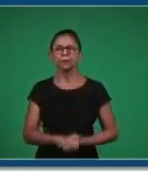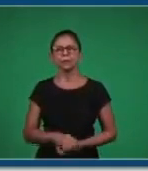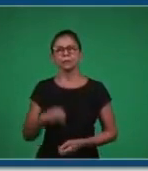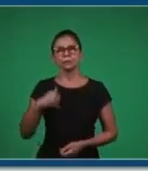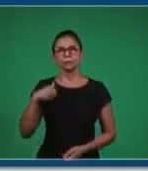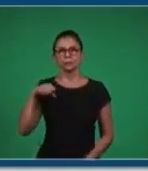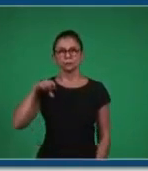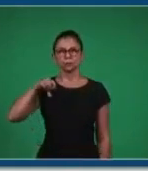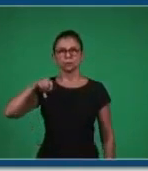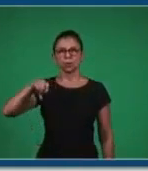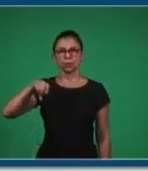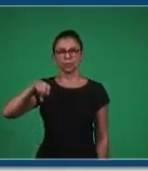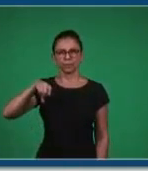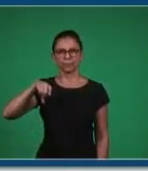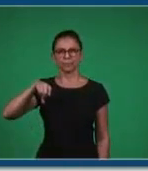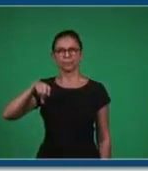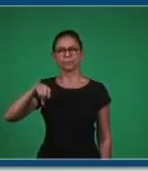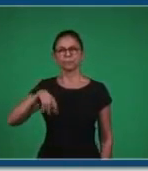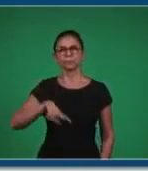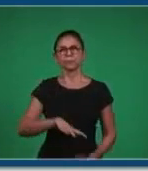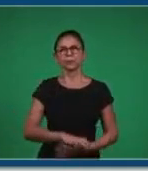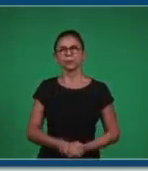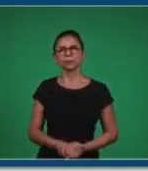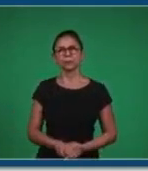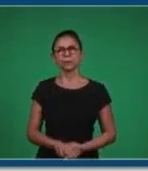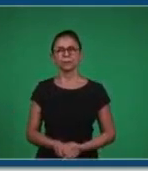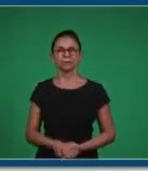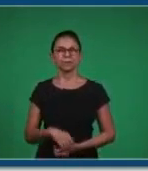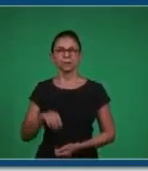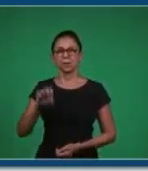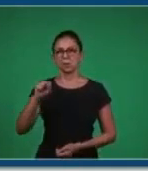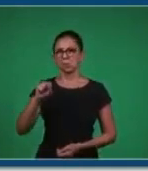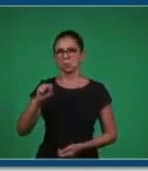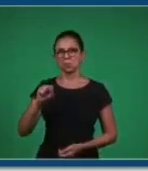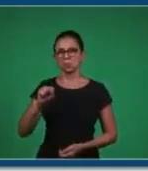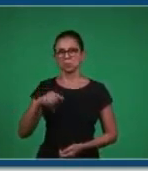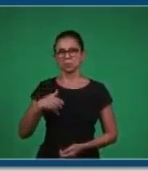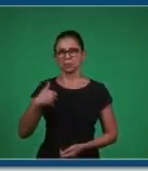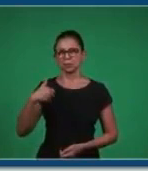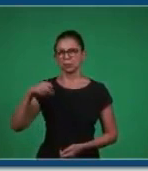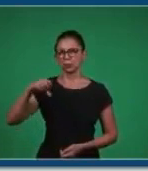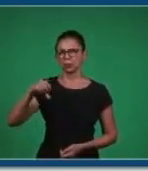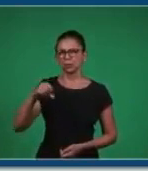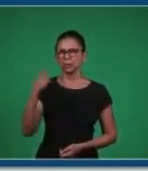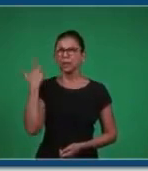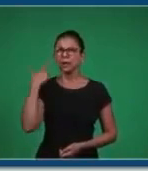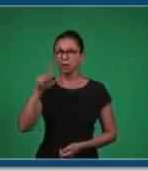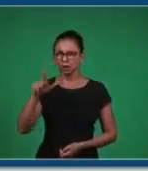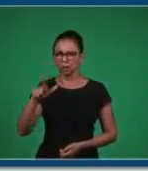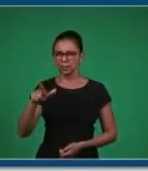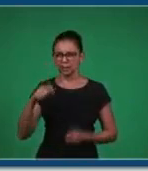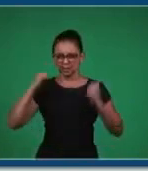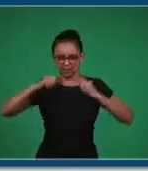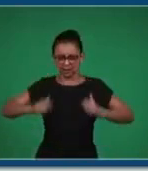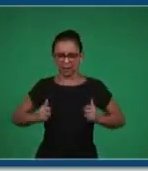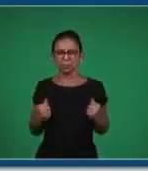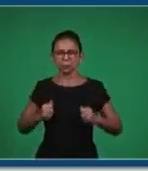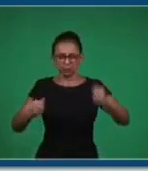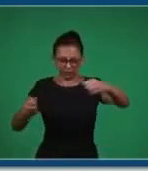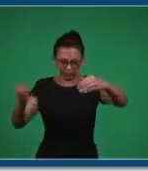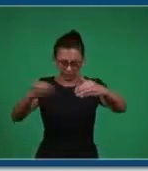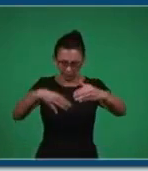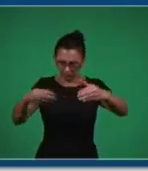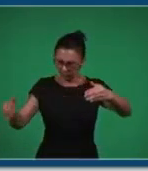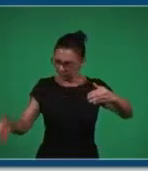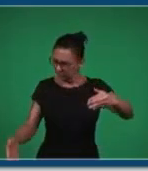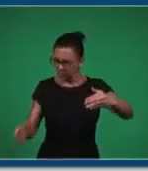a 9 years old, your 9 year old child, or 8 or 9 years of age, can they organize their backpack to go